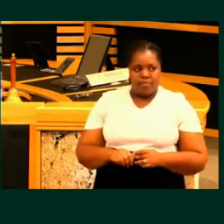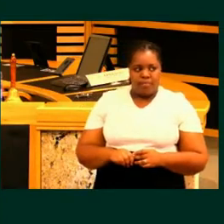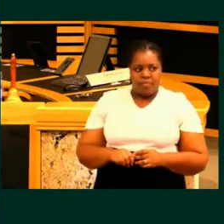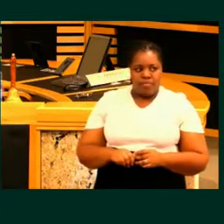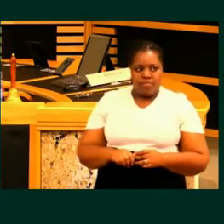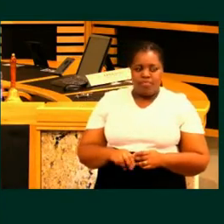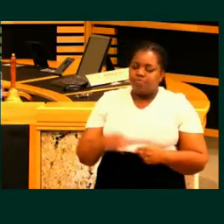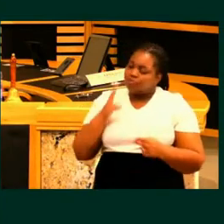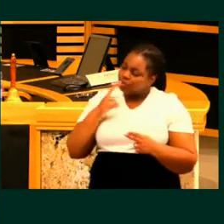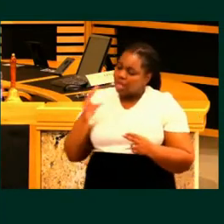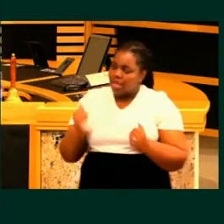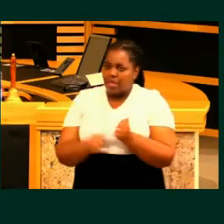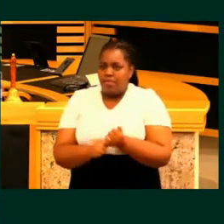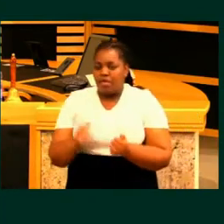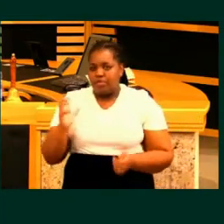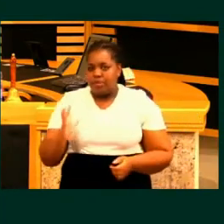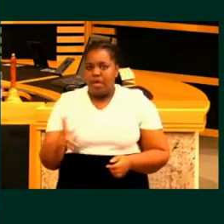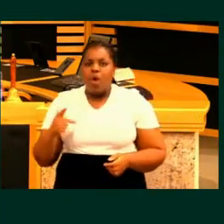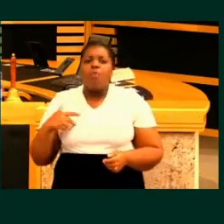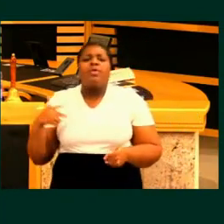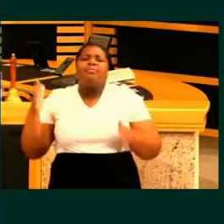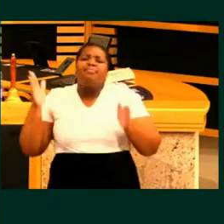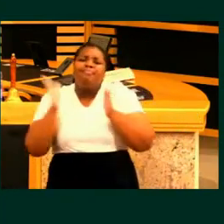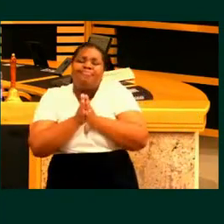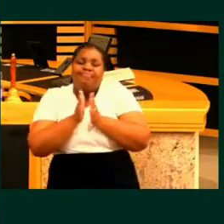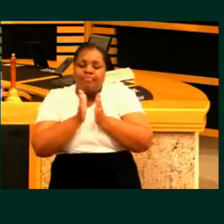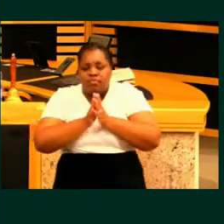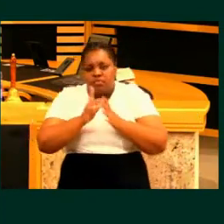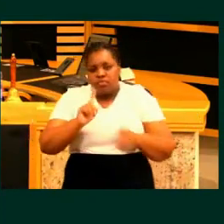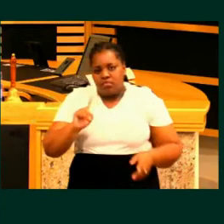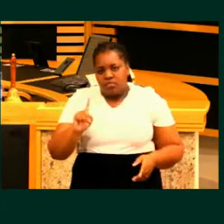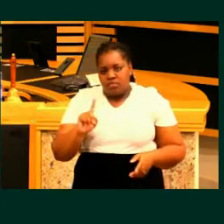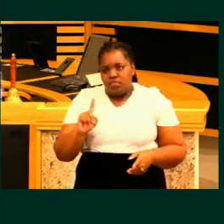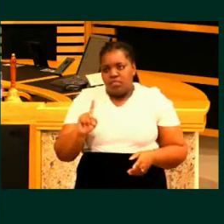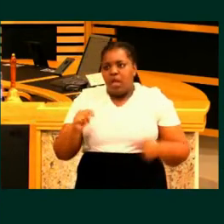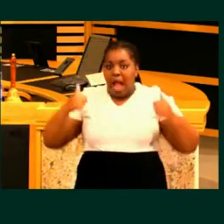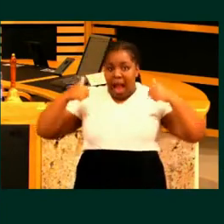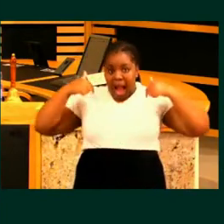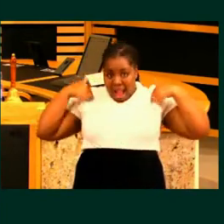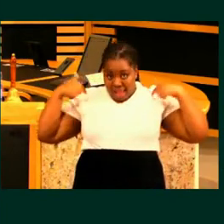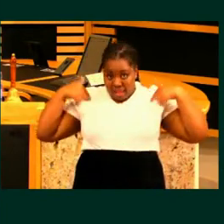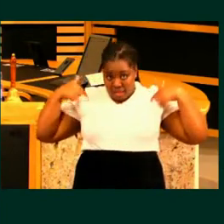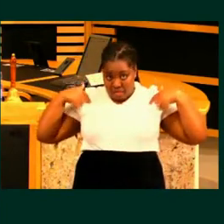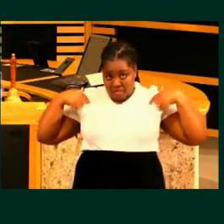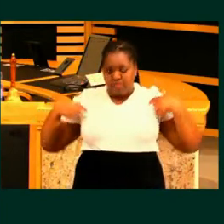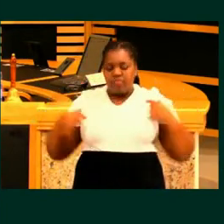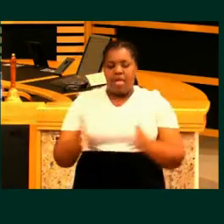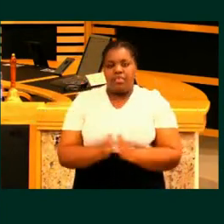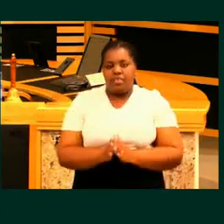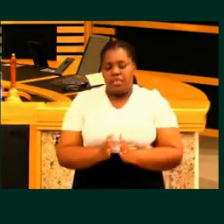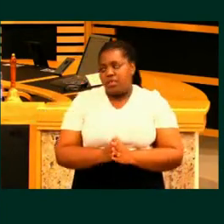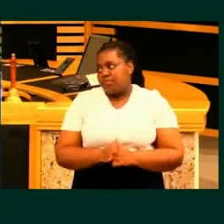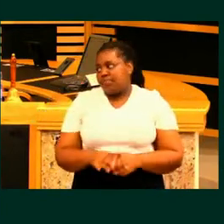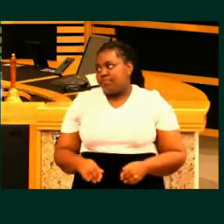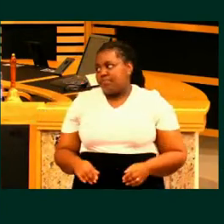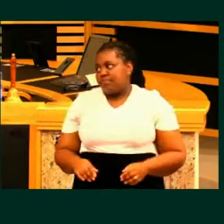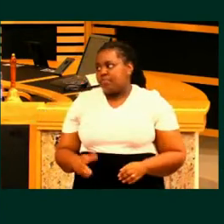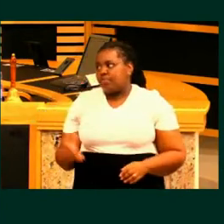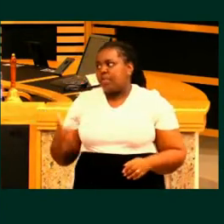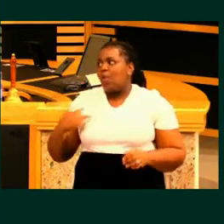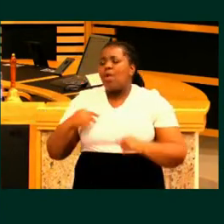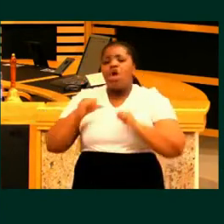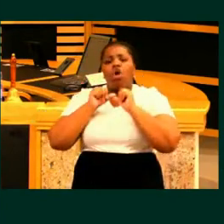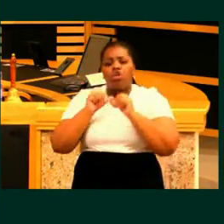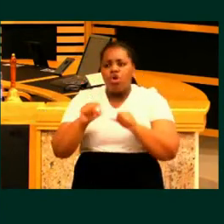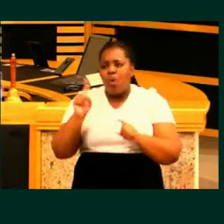honorable Deputy speaker all we are asking essentially all I am asking is that we continue to do what